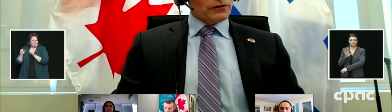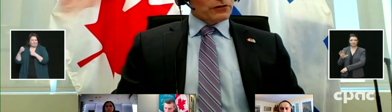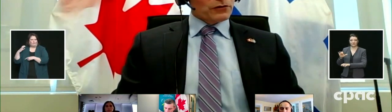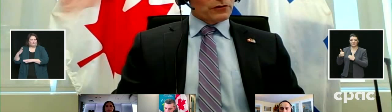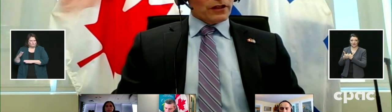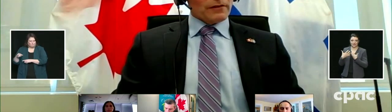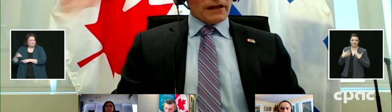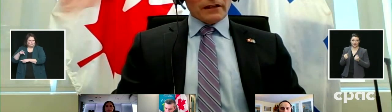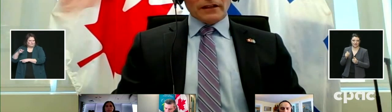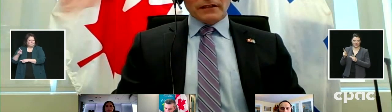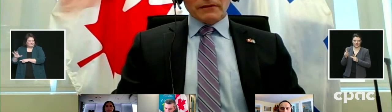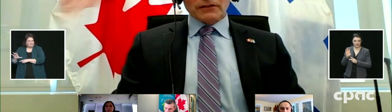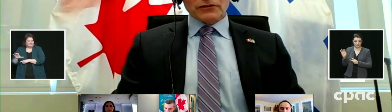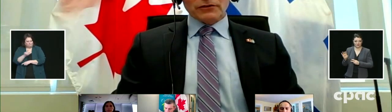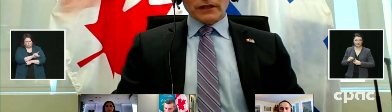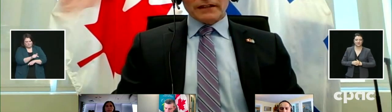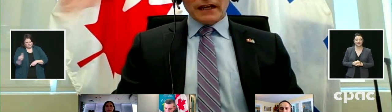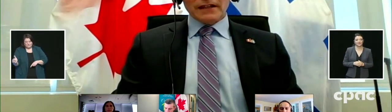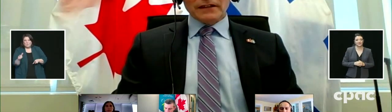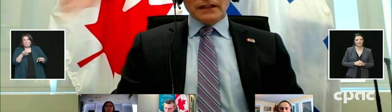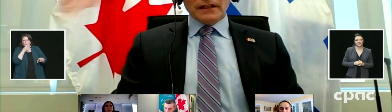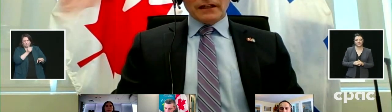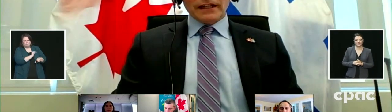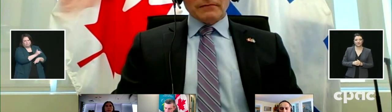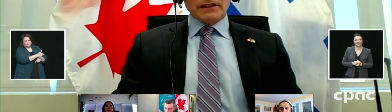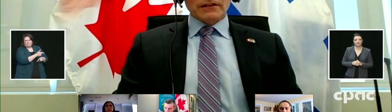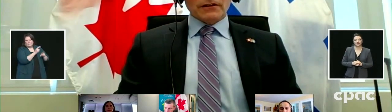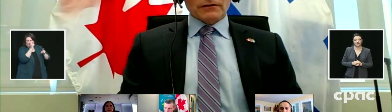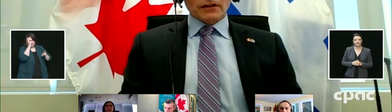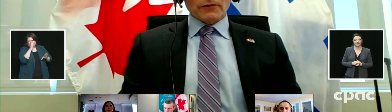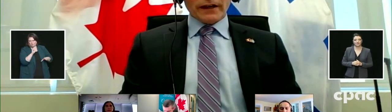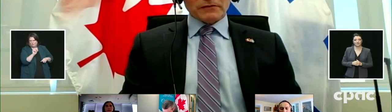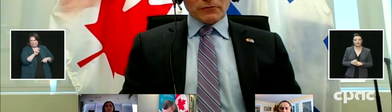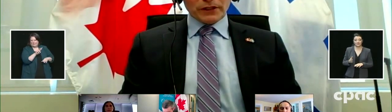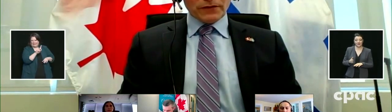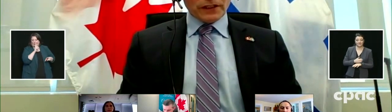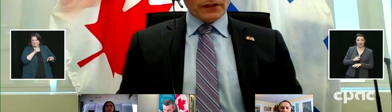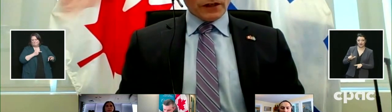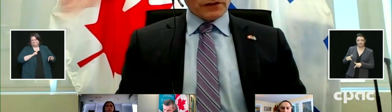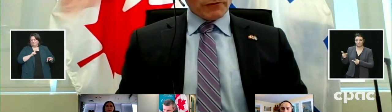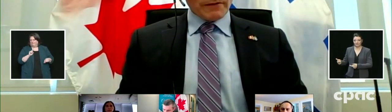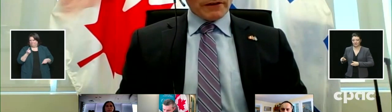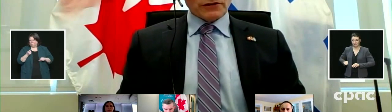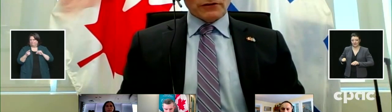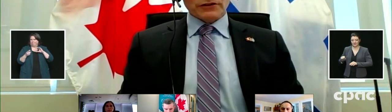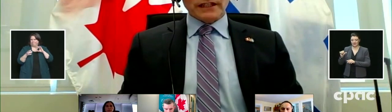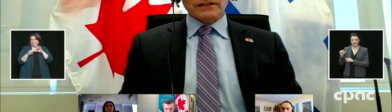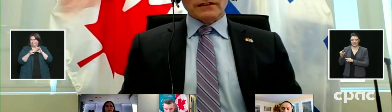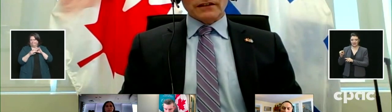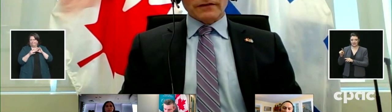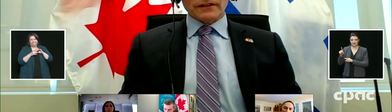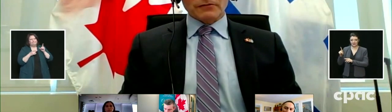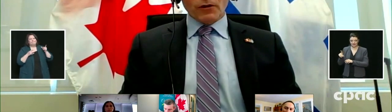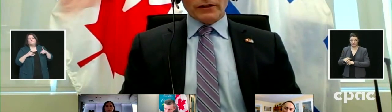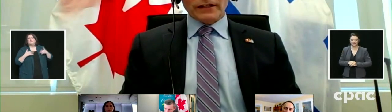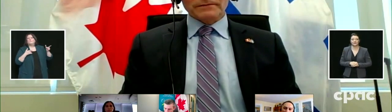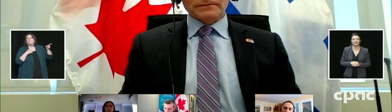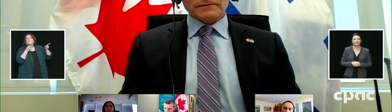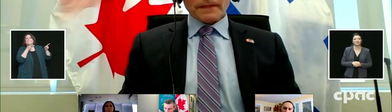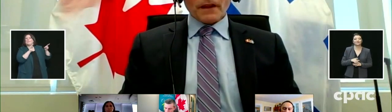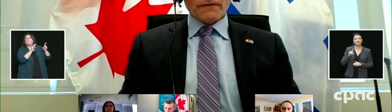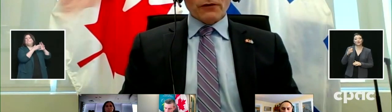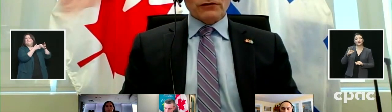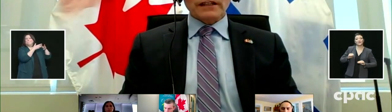I turn to my colleague, Minister Anand, let me summarize briefly what the Prime Minister said this